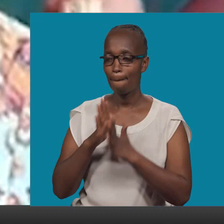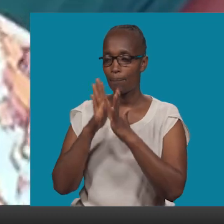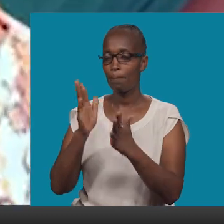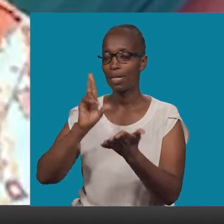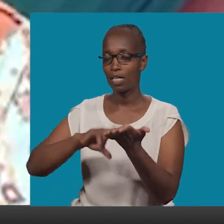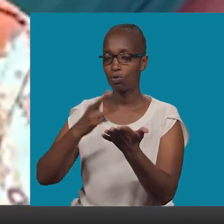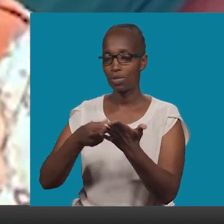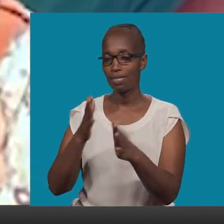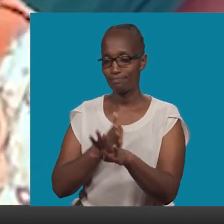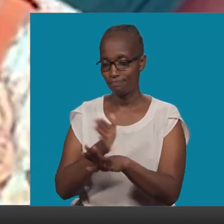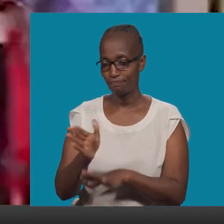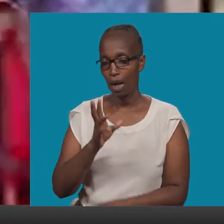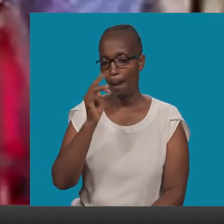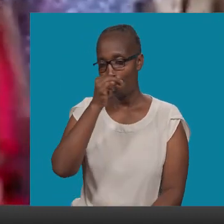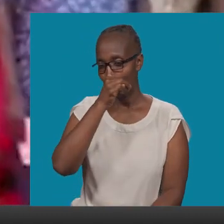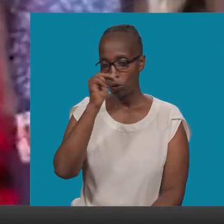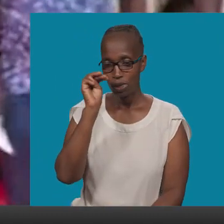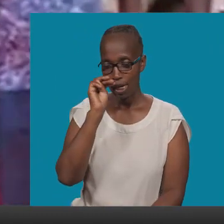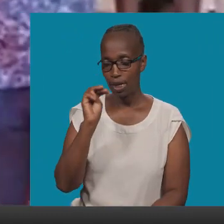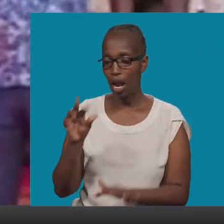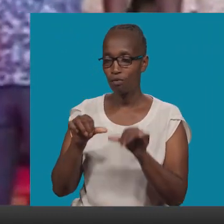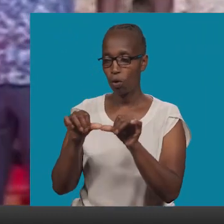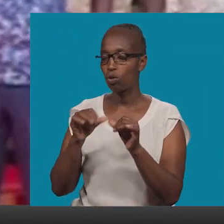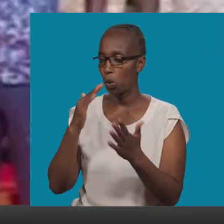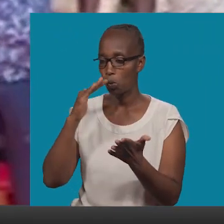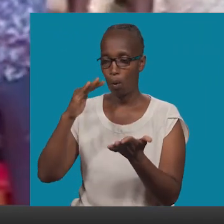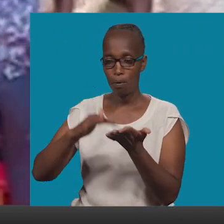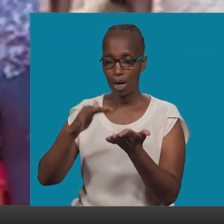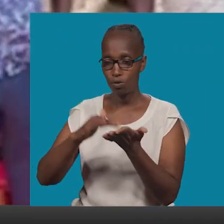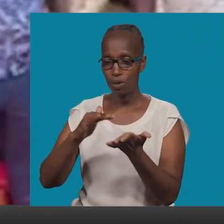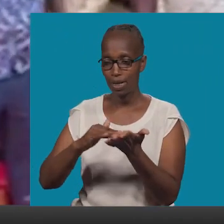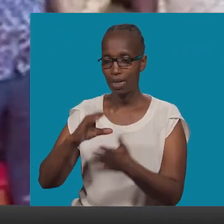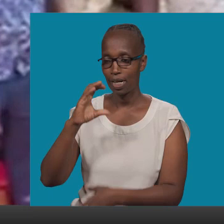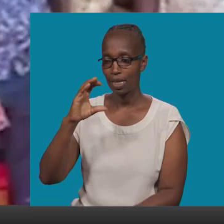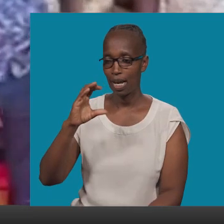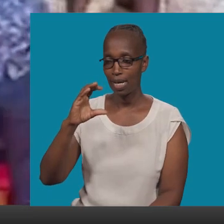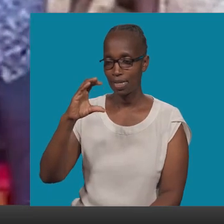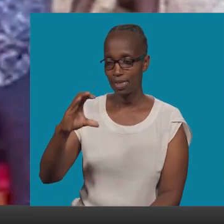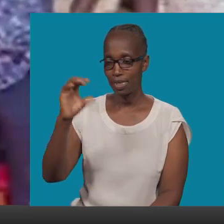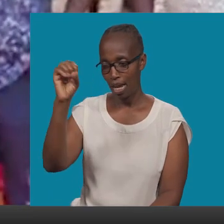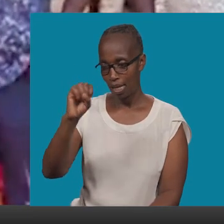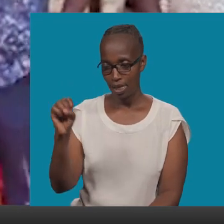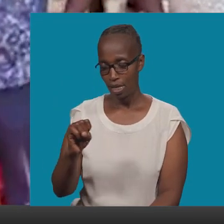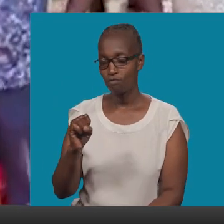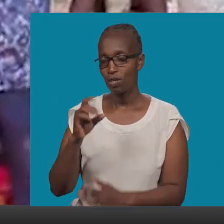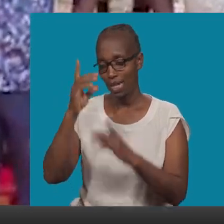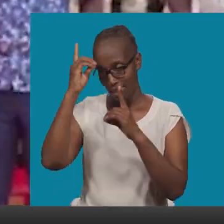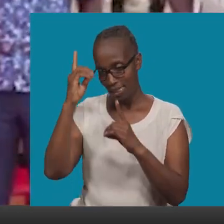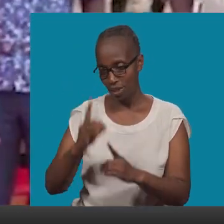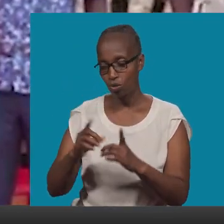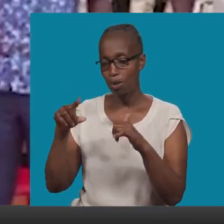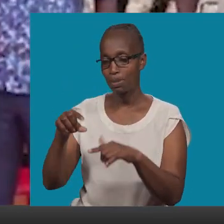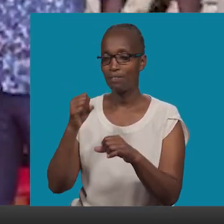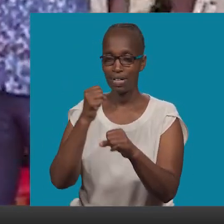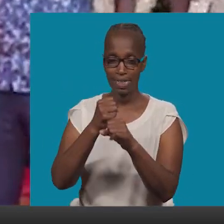resources wastage. So kwa upande wake mkuu wa mawaziri Musalia Mudavadi amempongeza waziri Nakhumicha kwa hatua